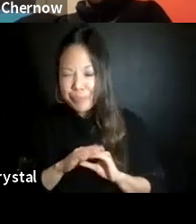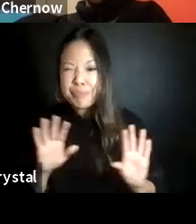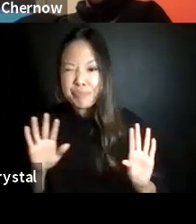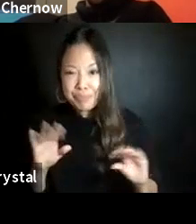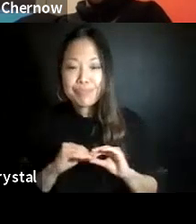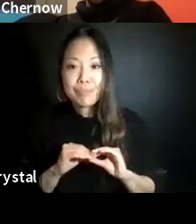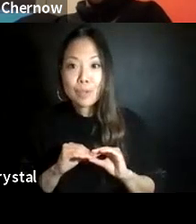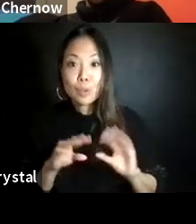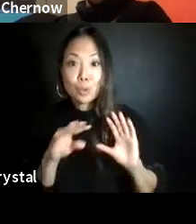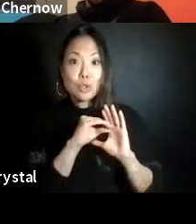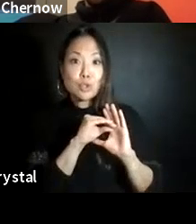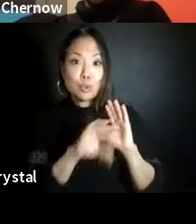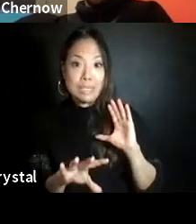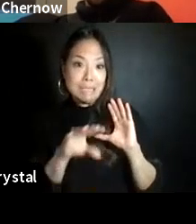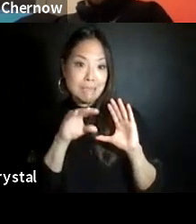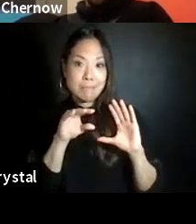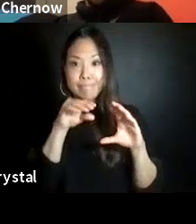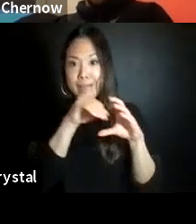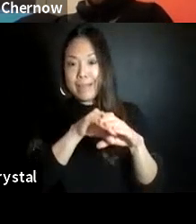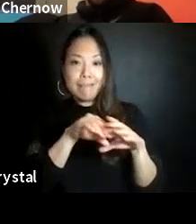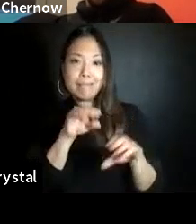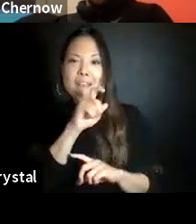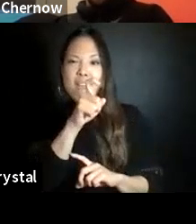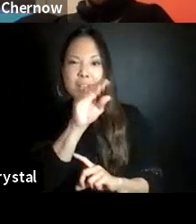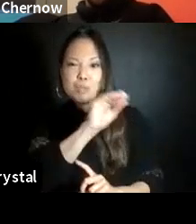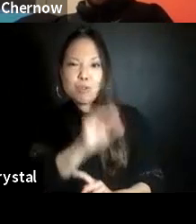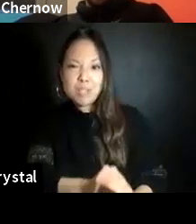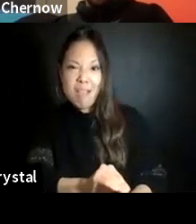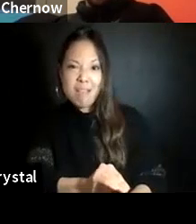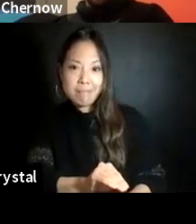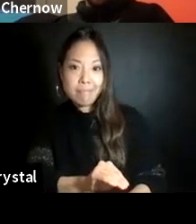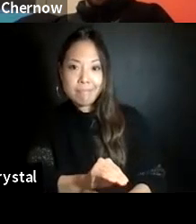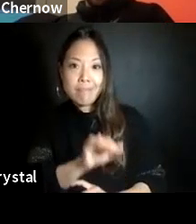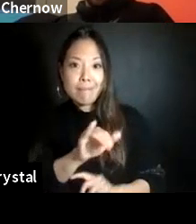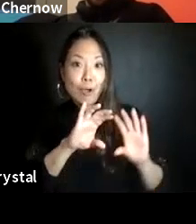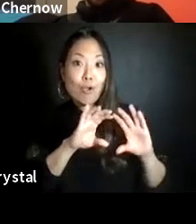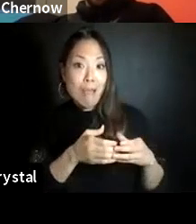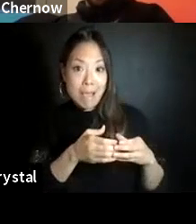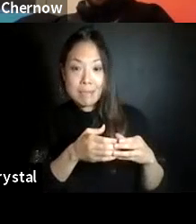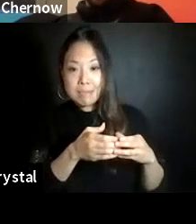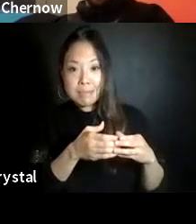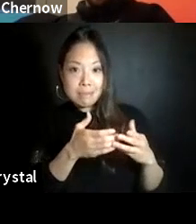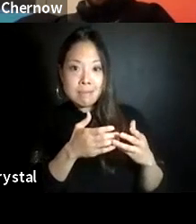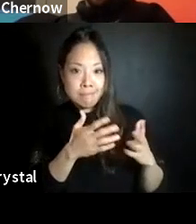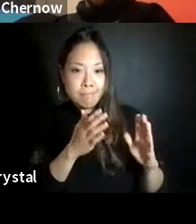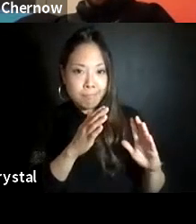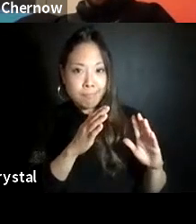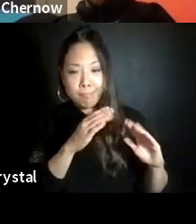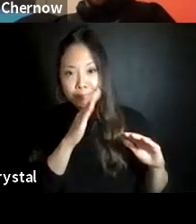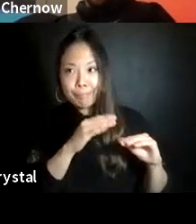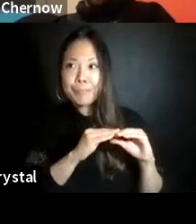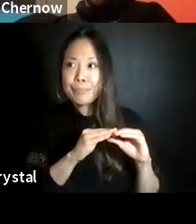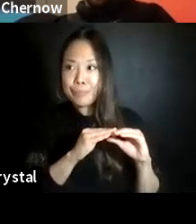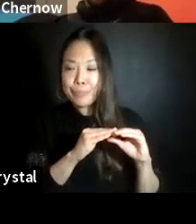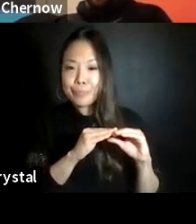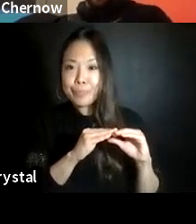X percentage of their class, okay, receive, if I'm hearing this